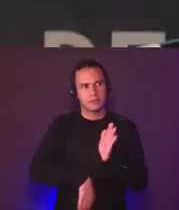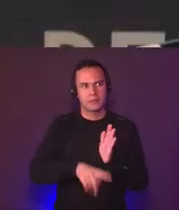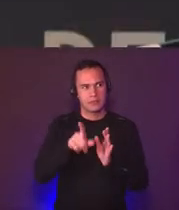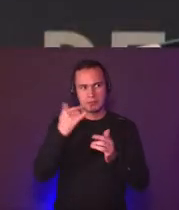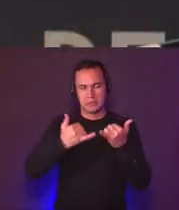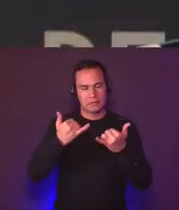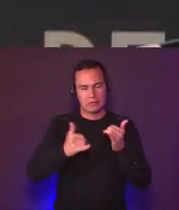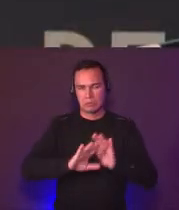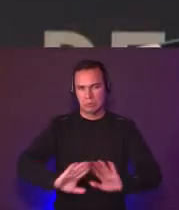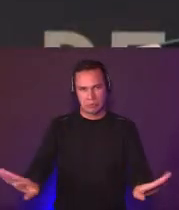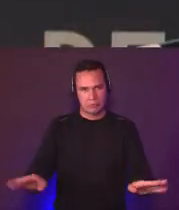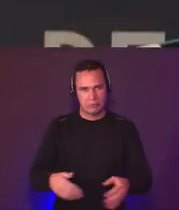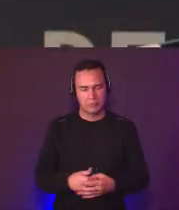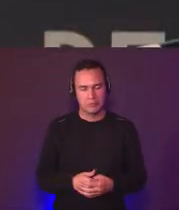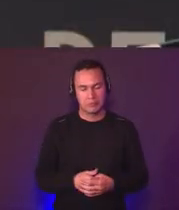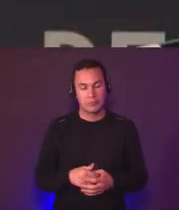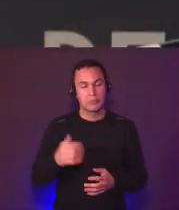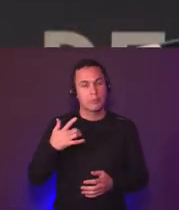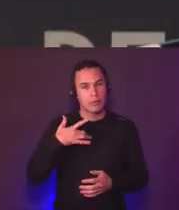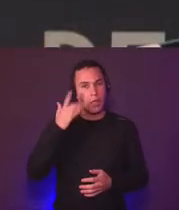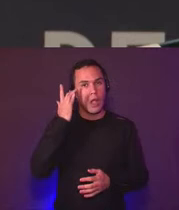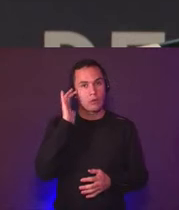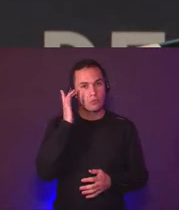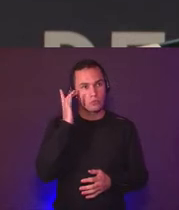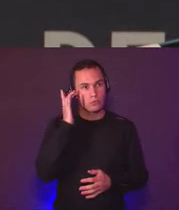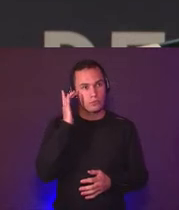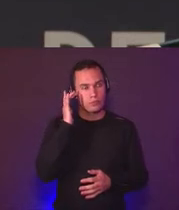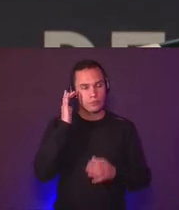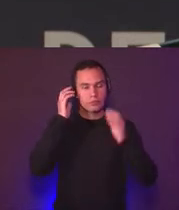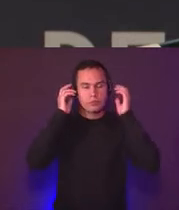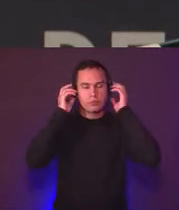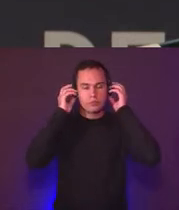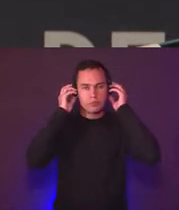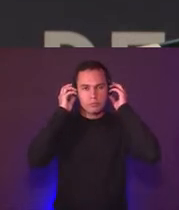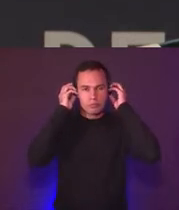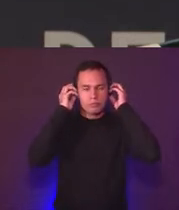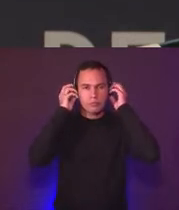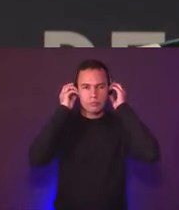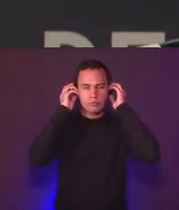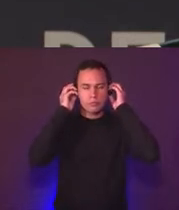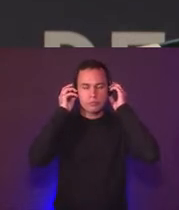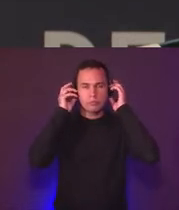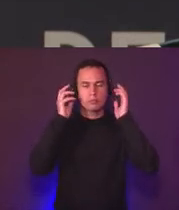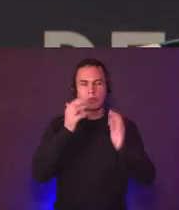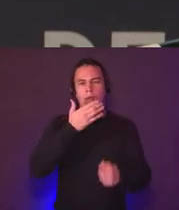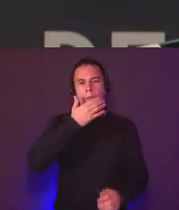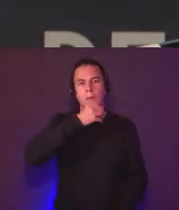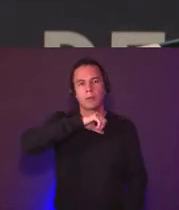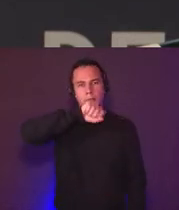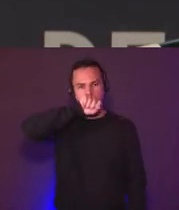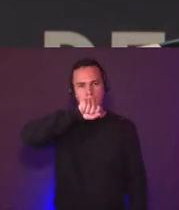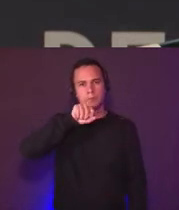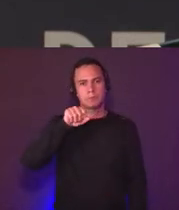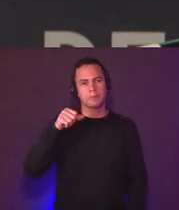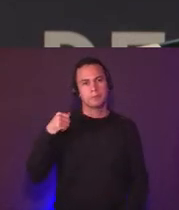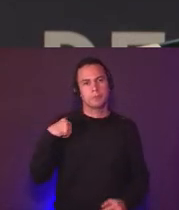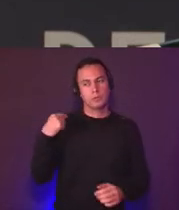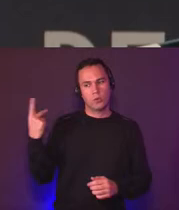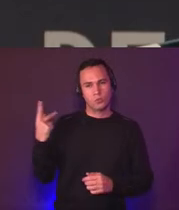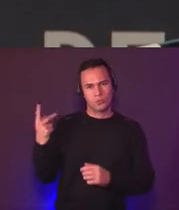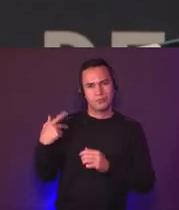So I think that my dad and I were so much alike that he